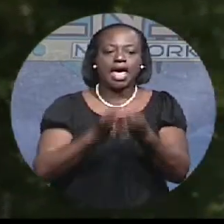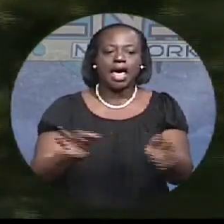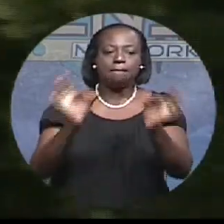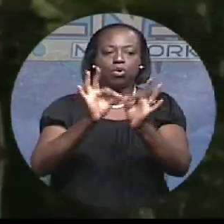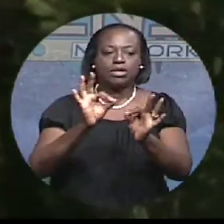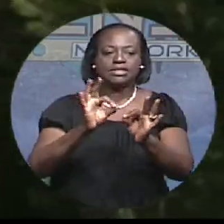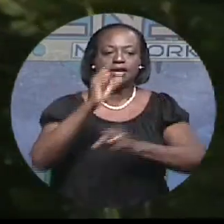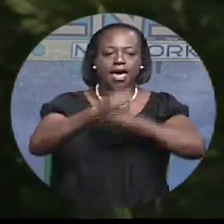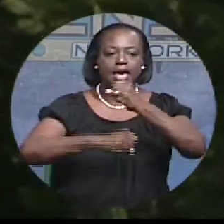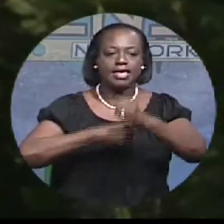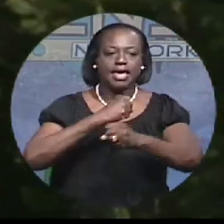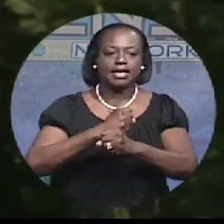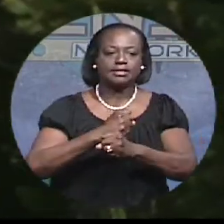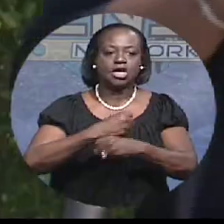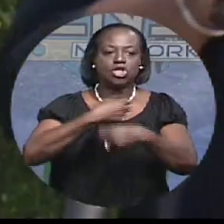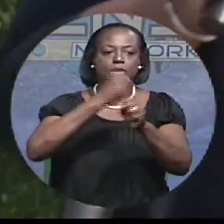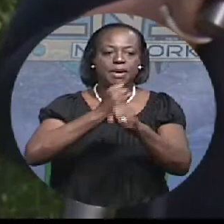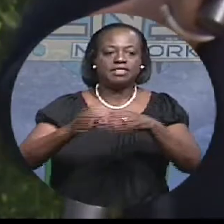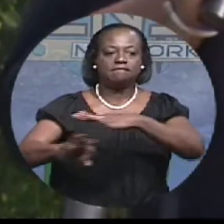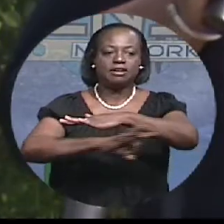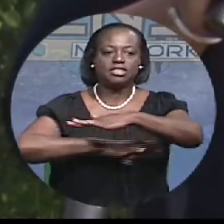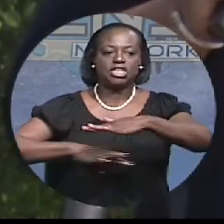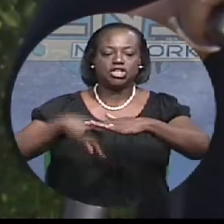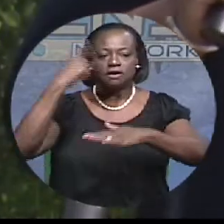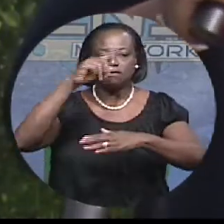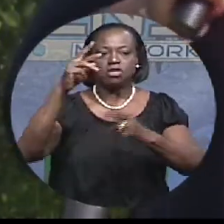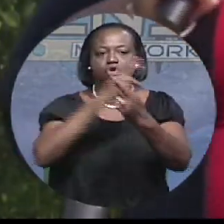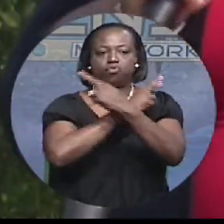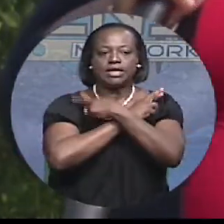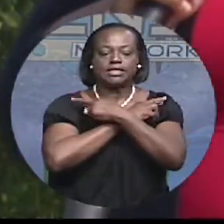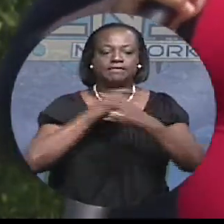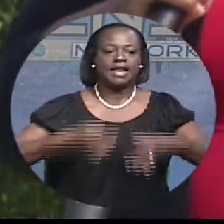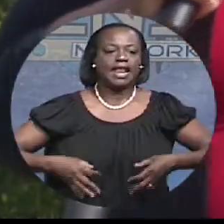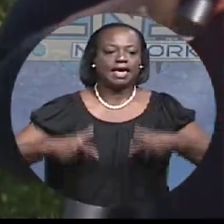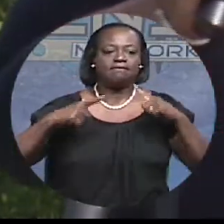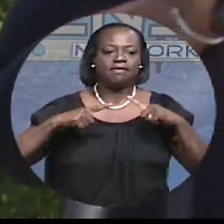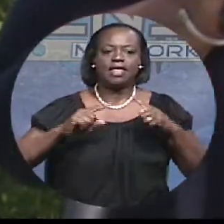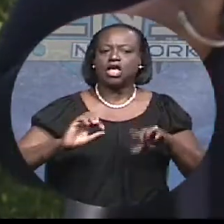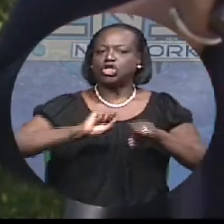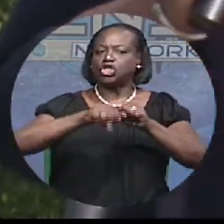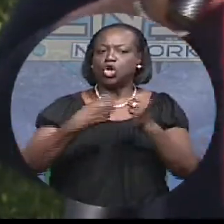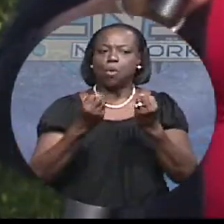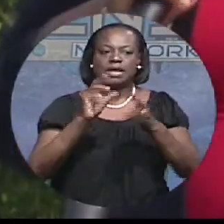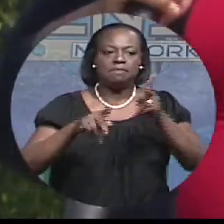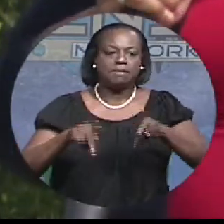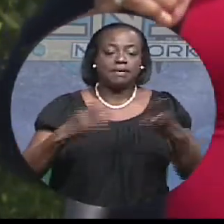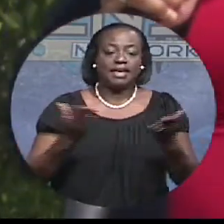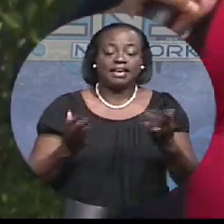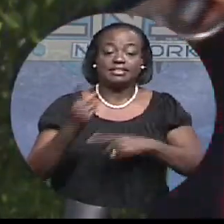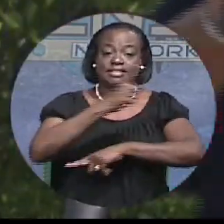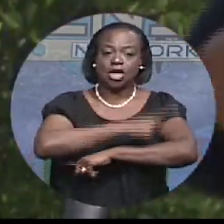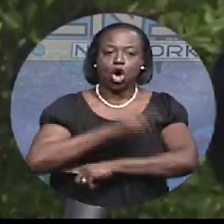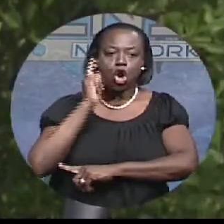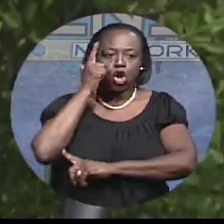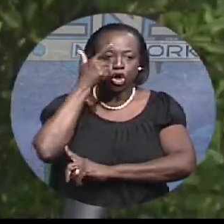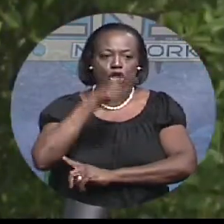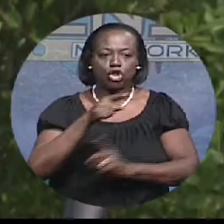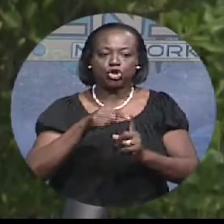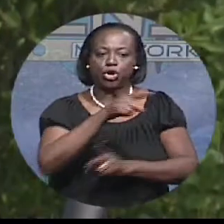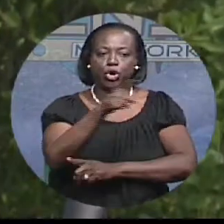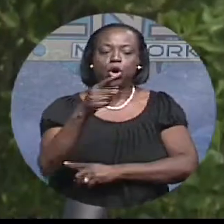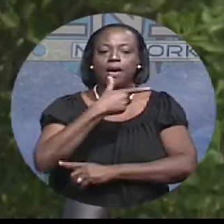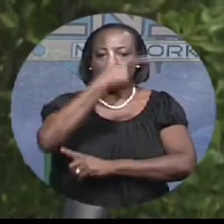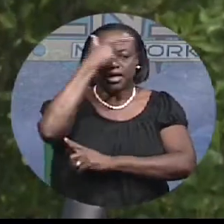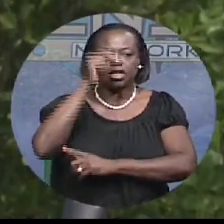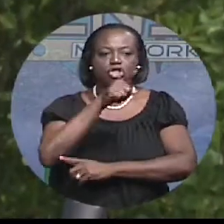make the foundation for the rest of your life. There are so many people here today that are looking to you because you